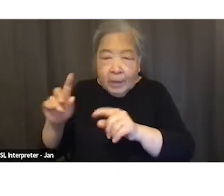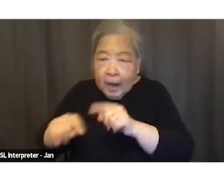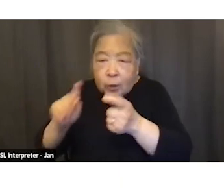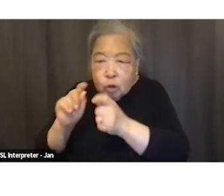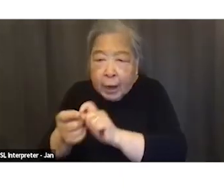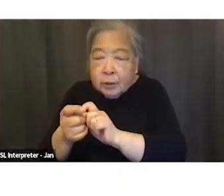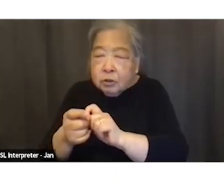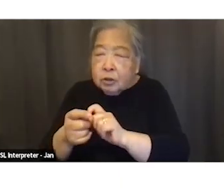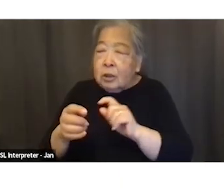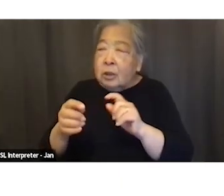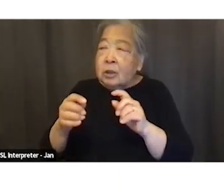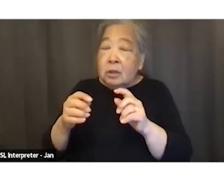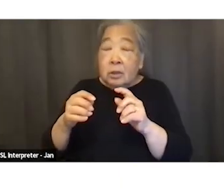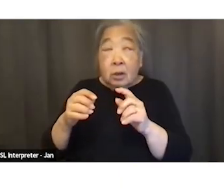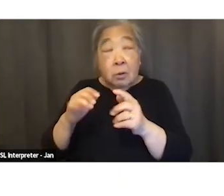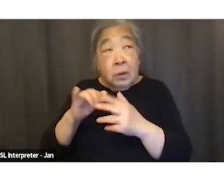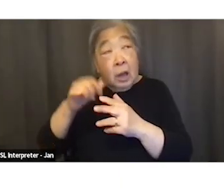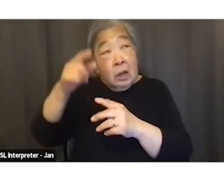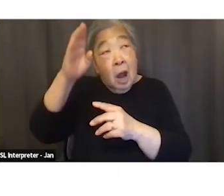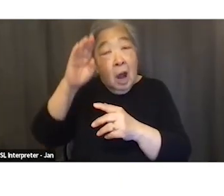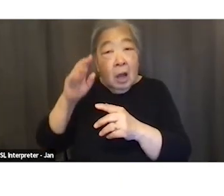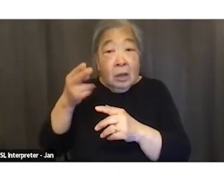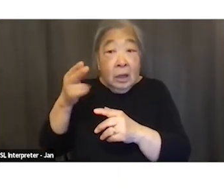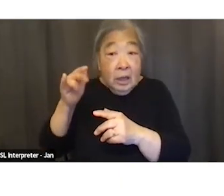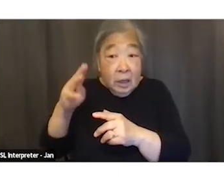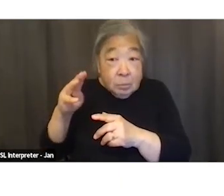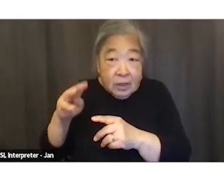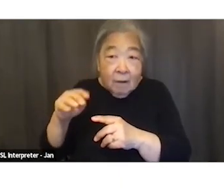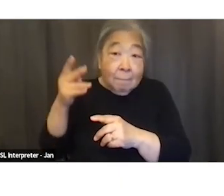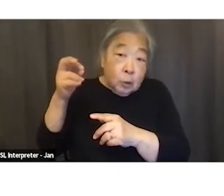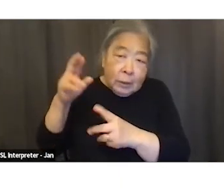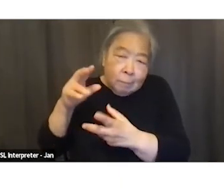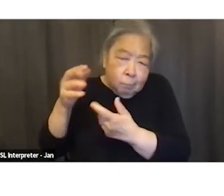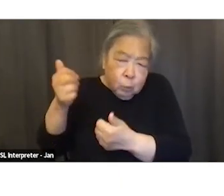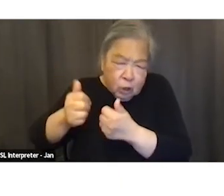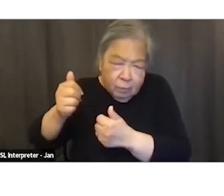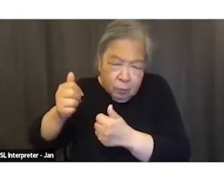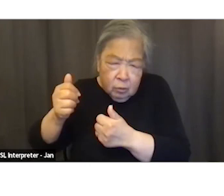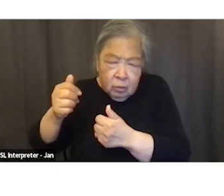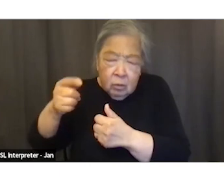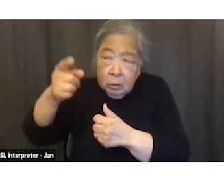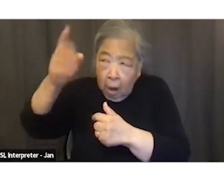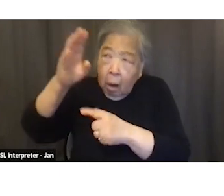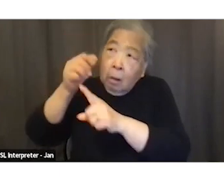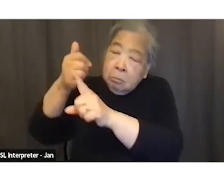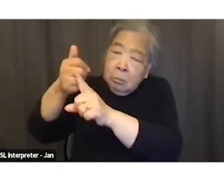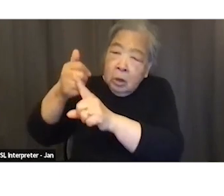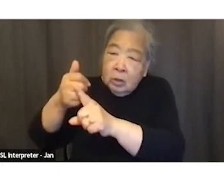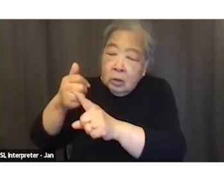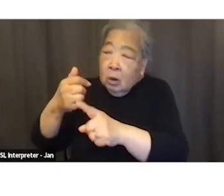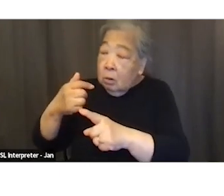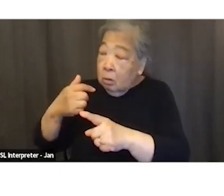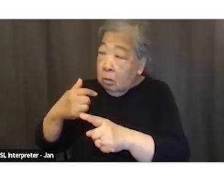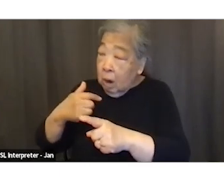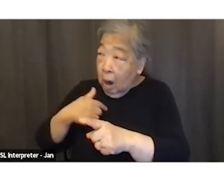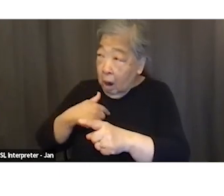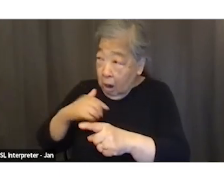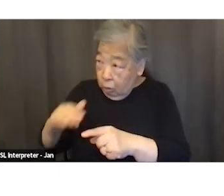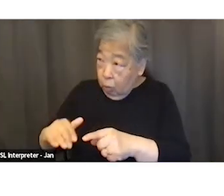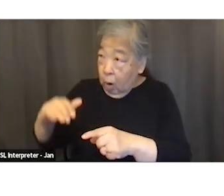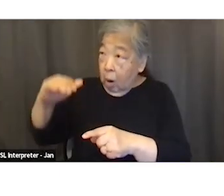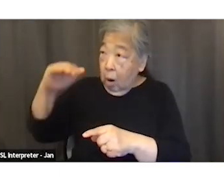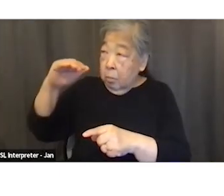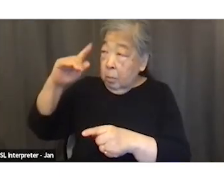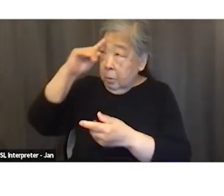whatever pronouns we use, that feels loving and kind. So not only was I raised to believe and taught that God